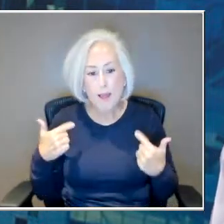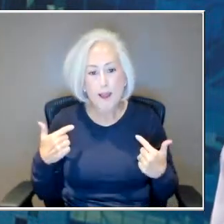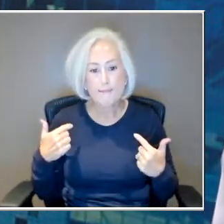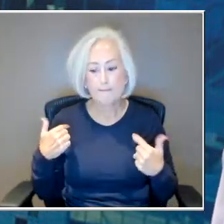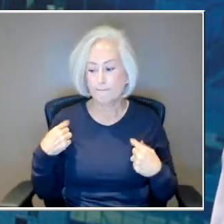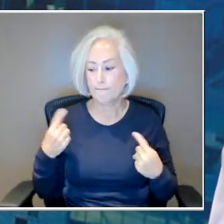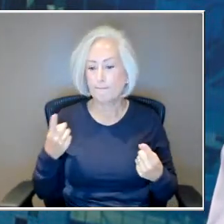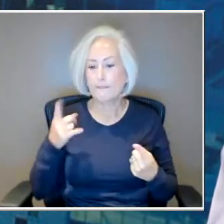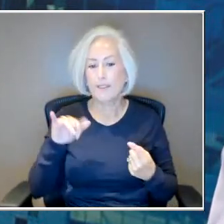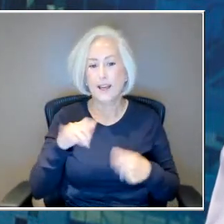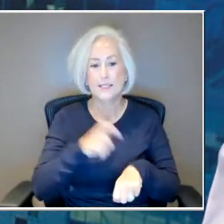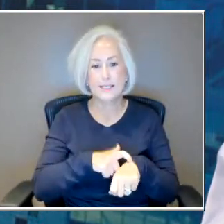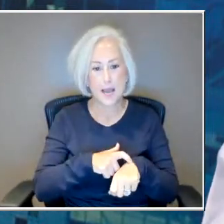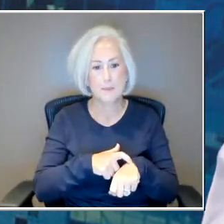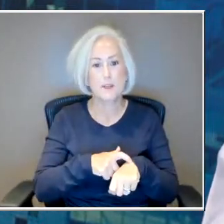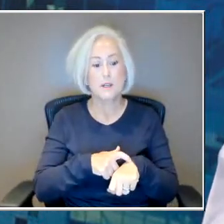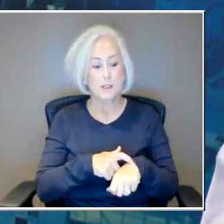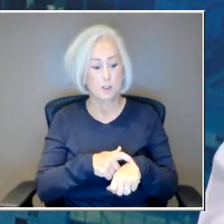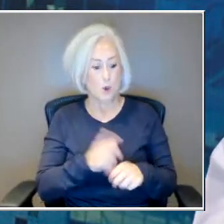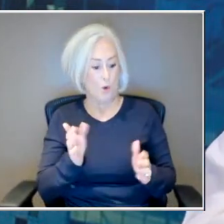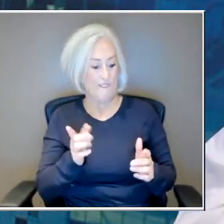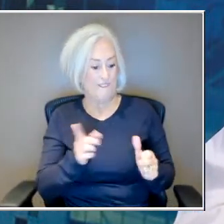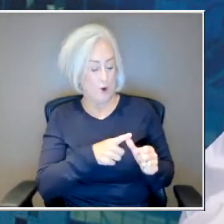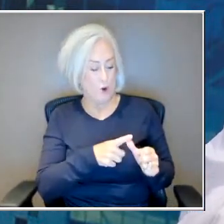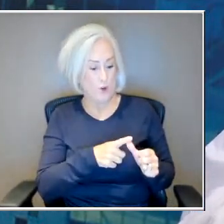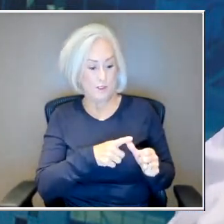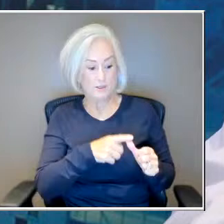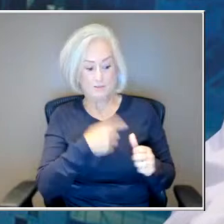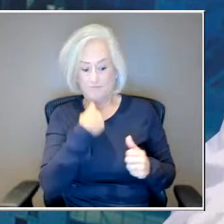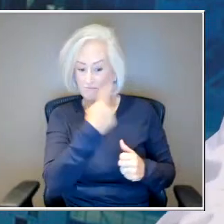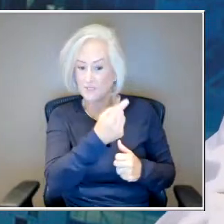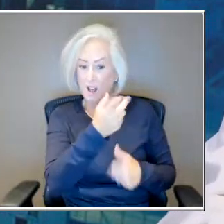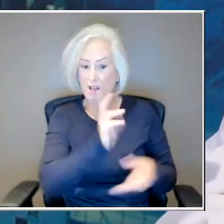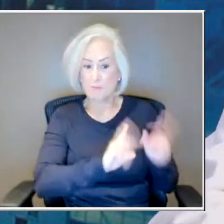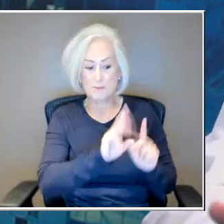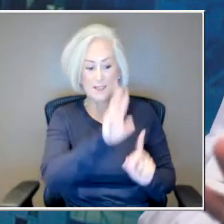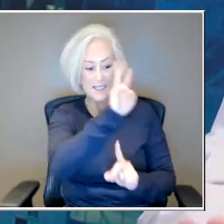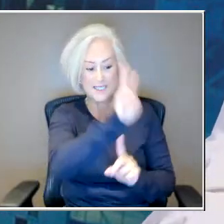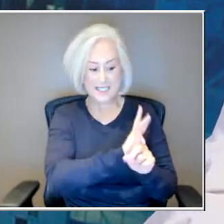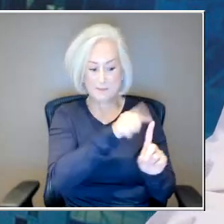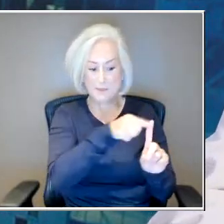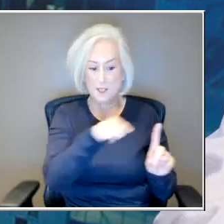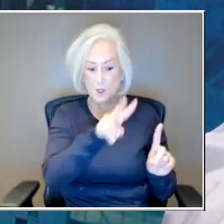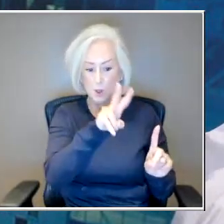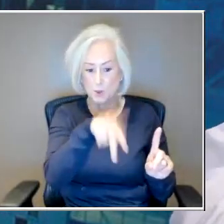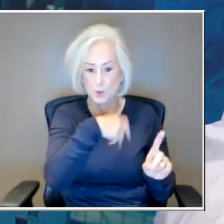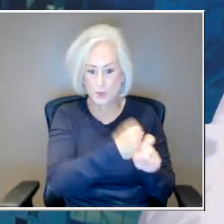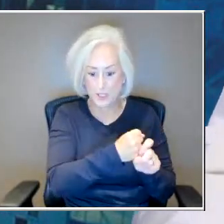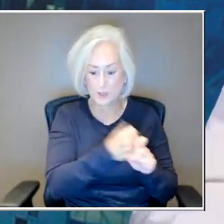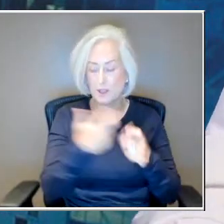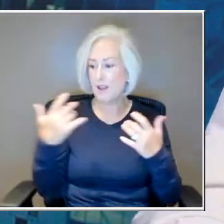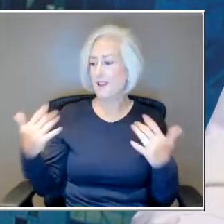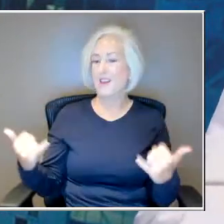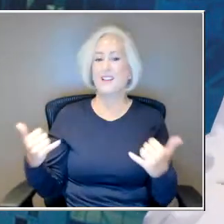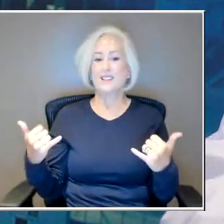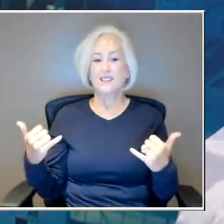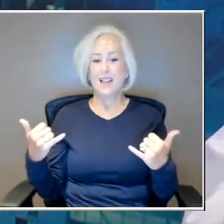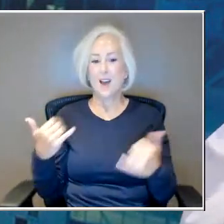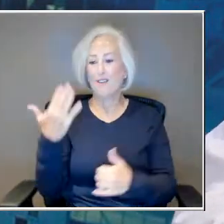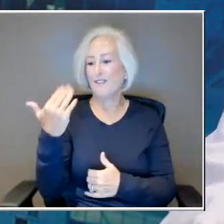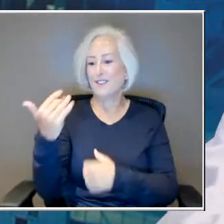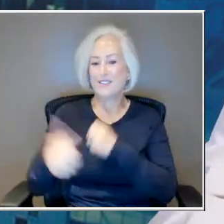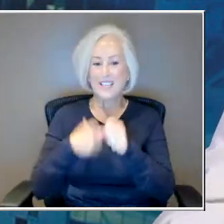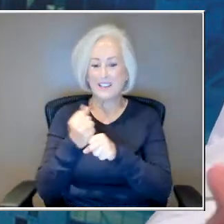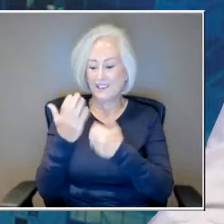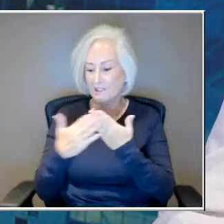from telling patient you have 6 months to 2 years up now without including CAR T cell in the neuro treatment, you have 15 years to live. So